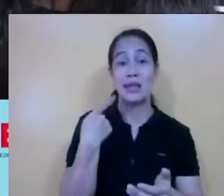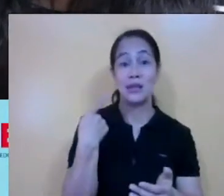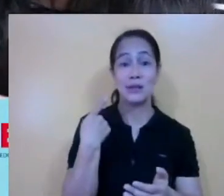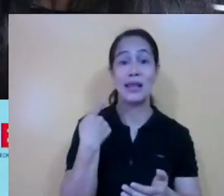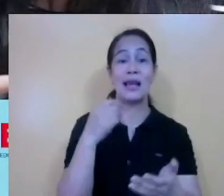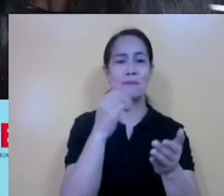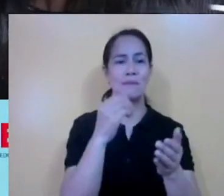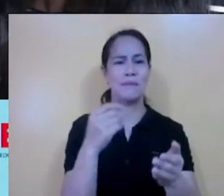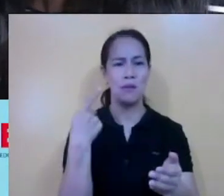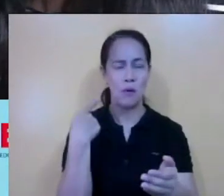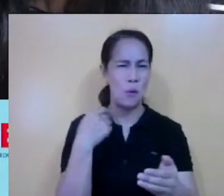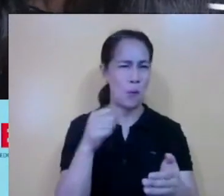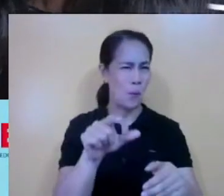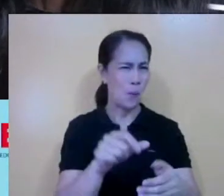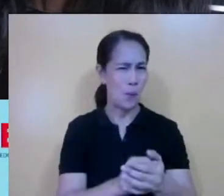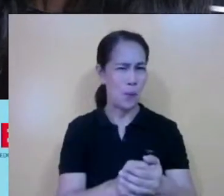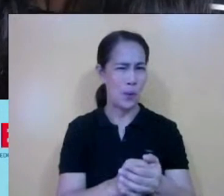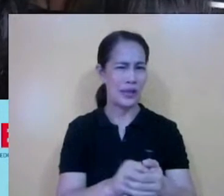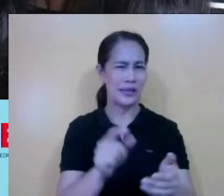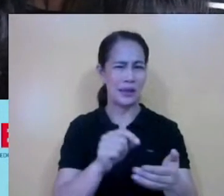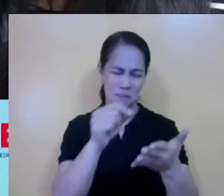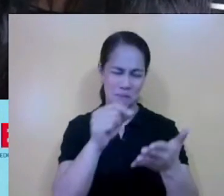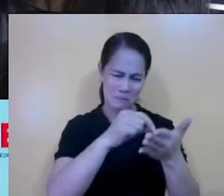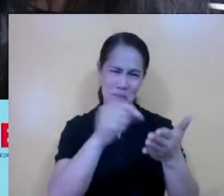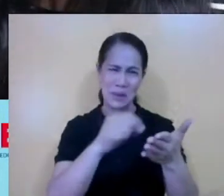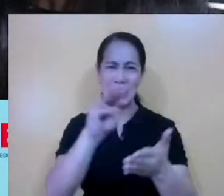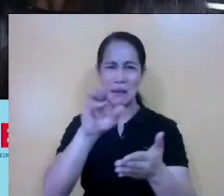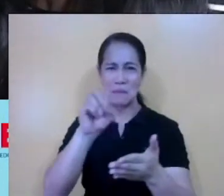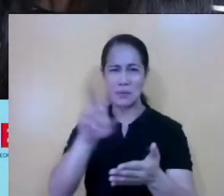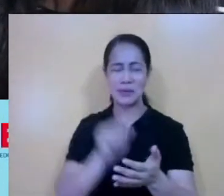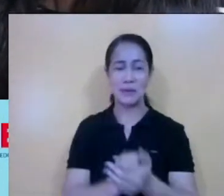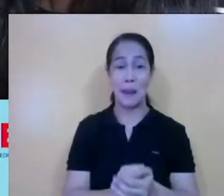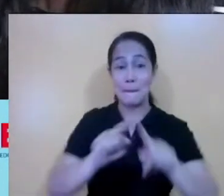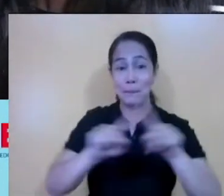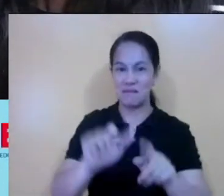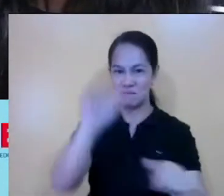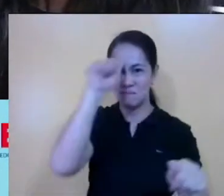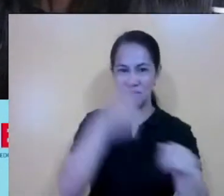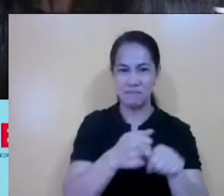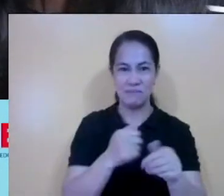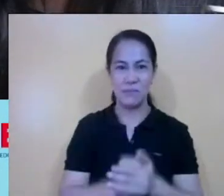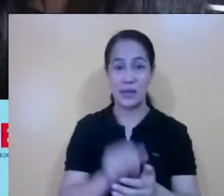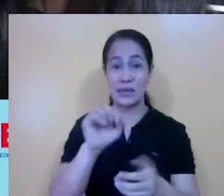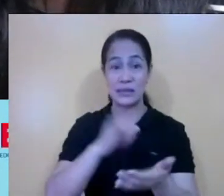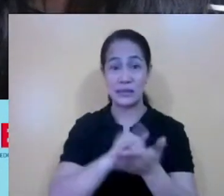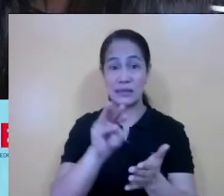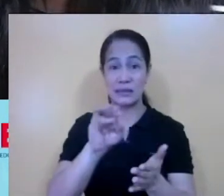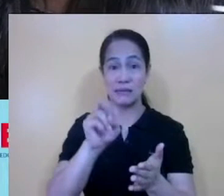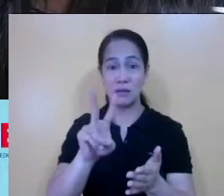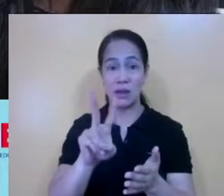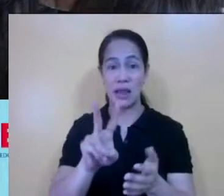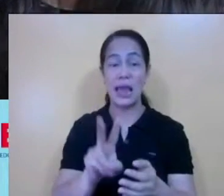a long laundry list of MOVs. But take note that some of those MOVs correspond to a specific